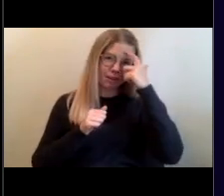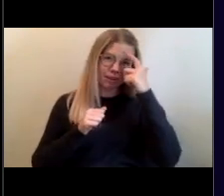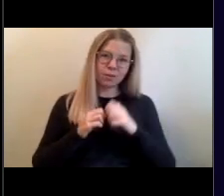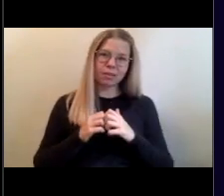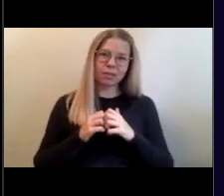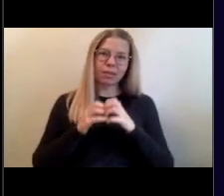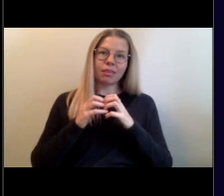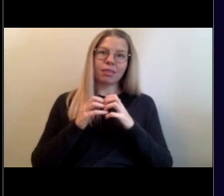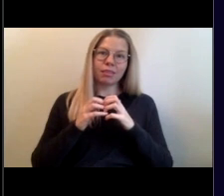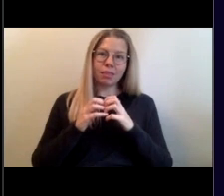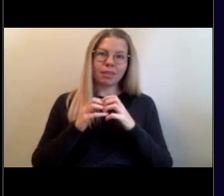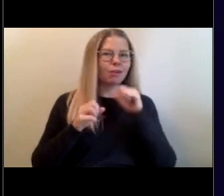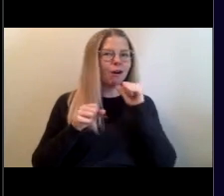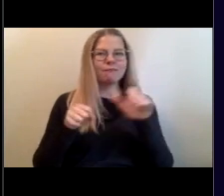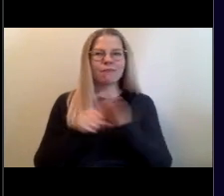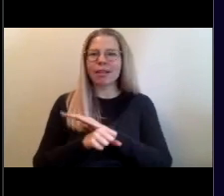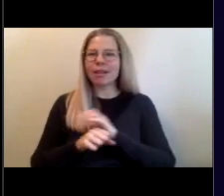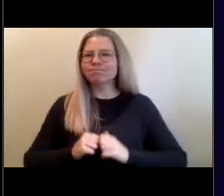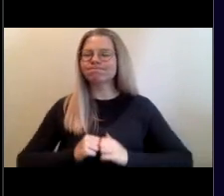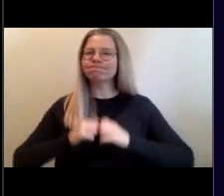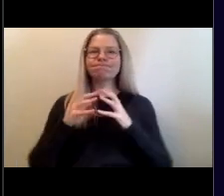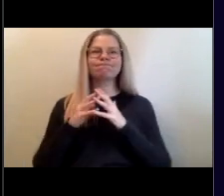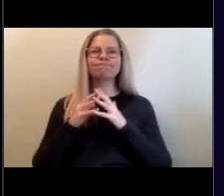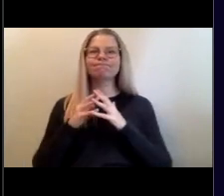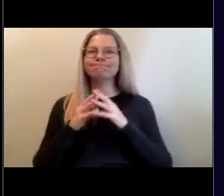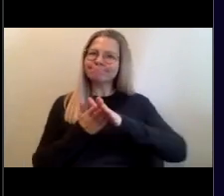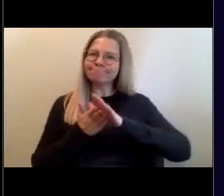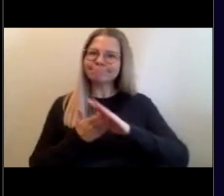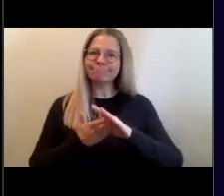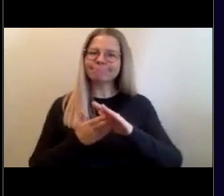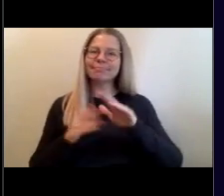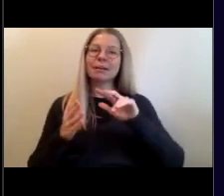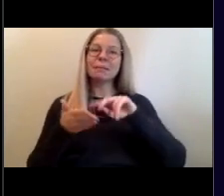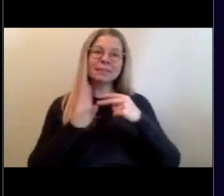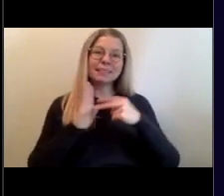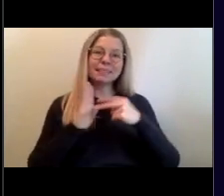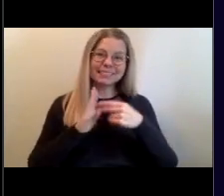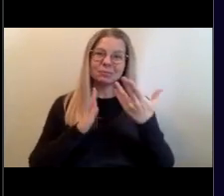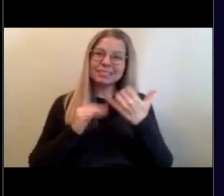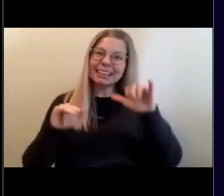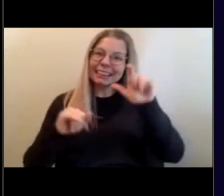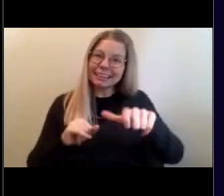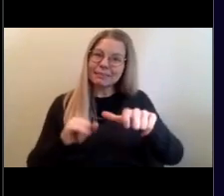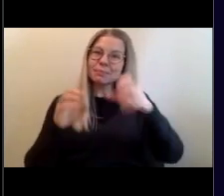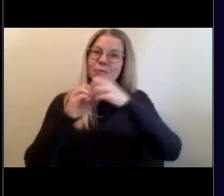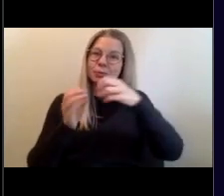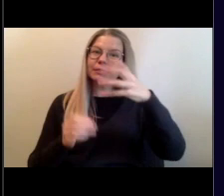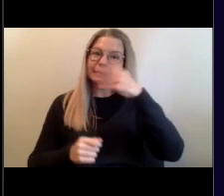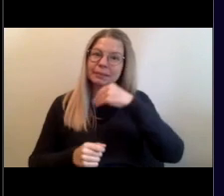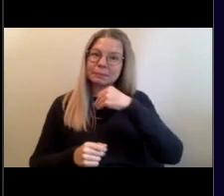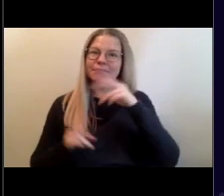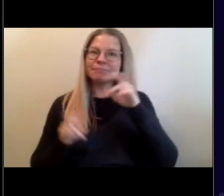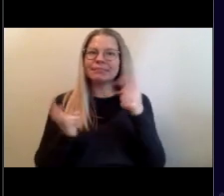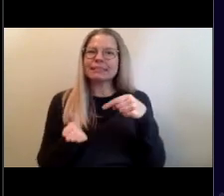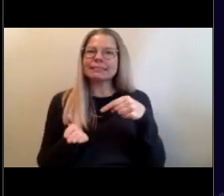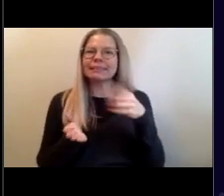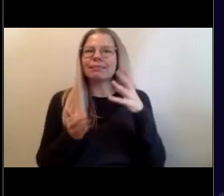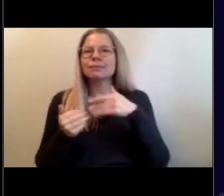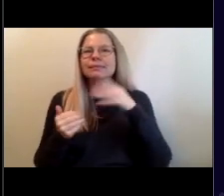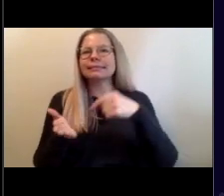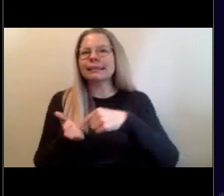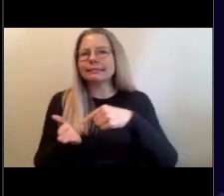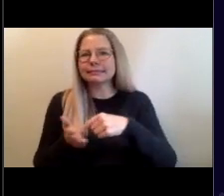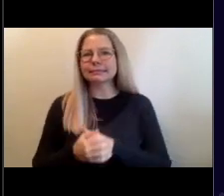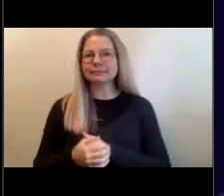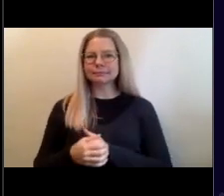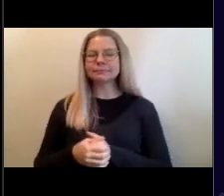debt. And over time, that accumulation builds toxicity in our brain. So I'm going to show you this here.